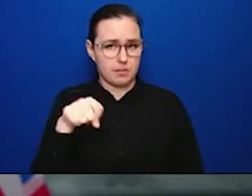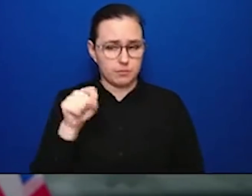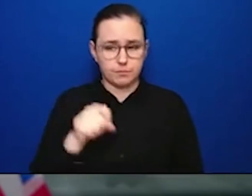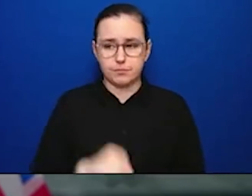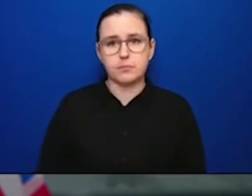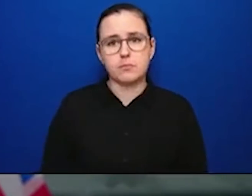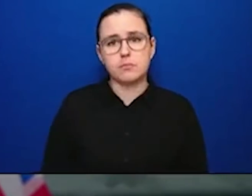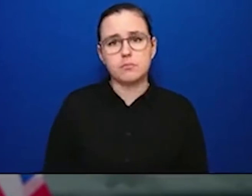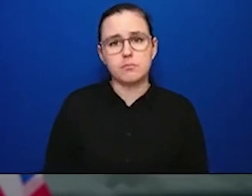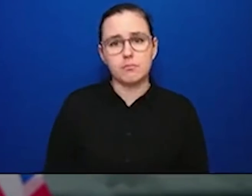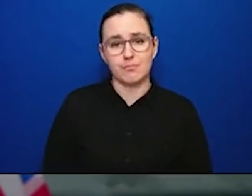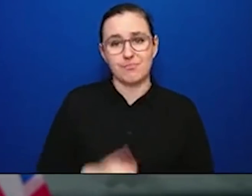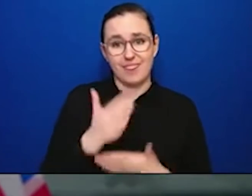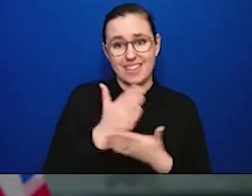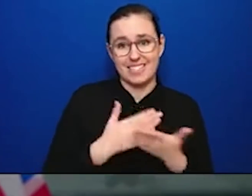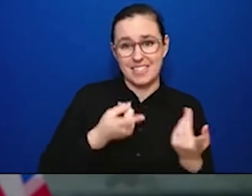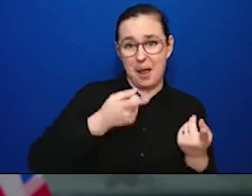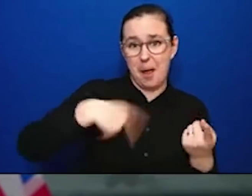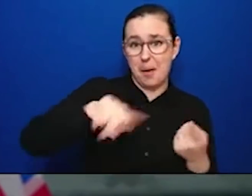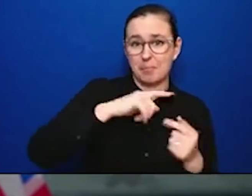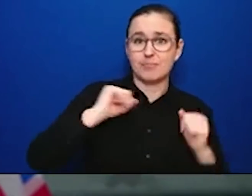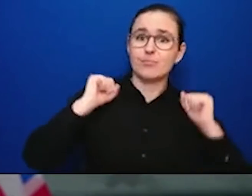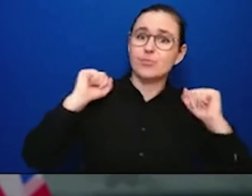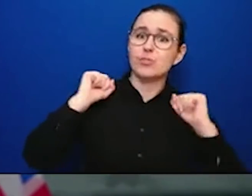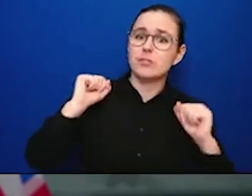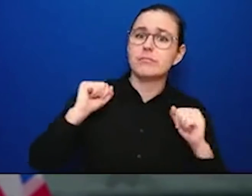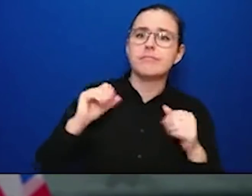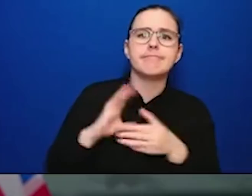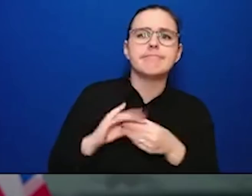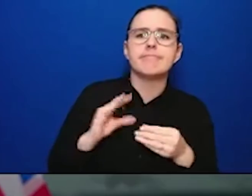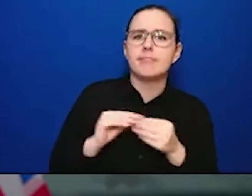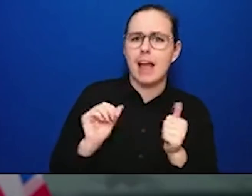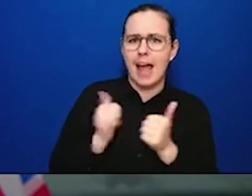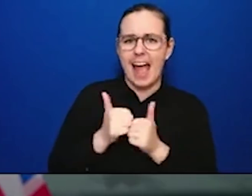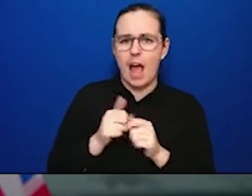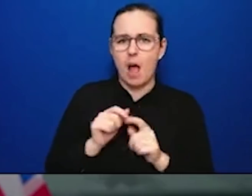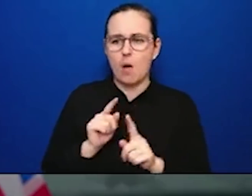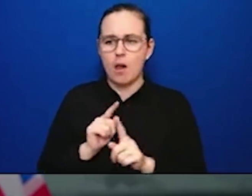the gyms are talking about this. It's also not about